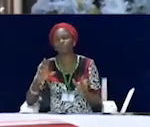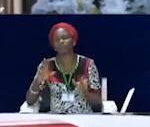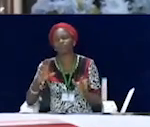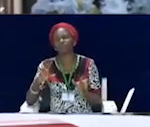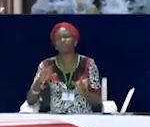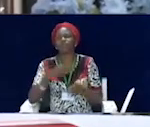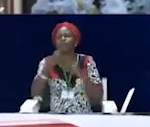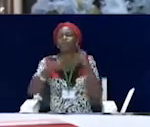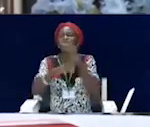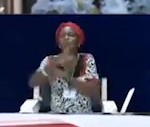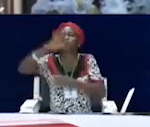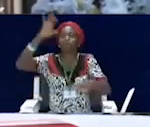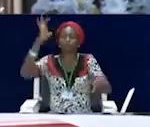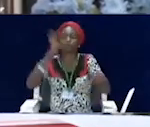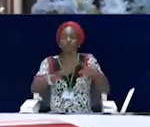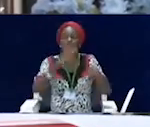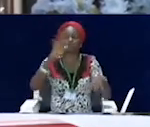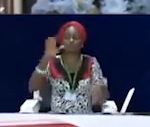When God touches you